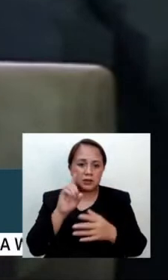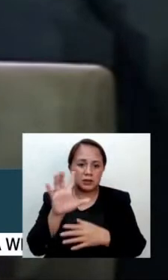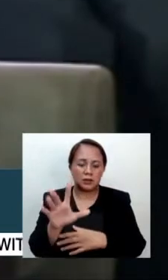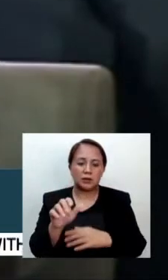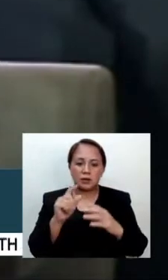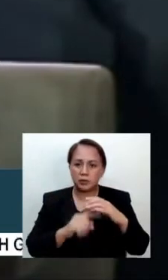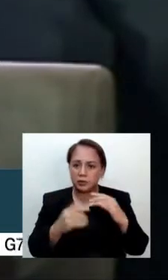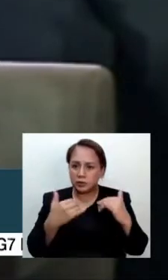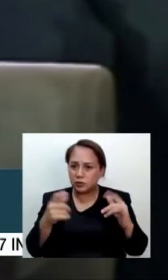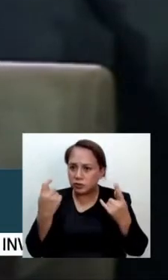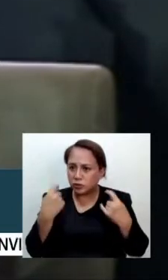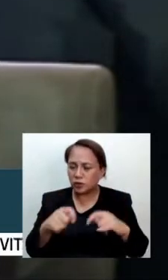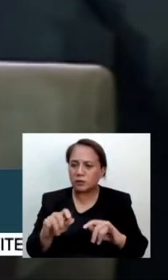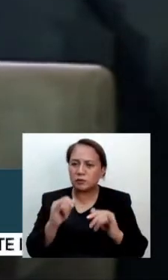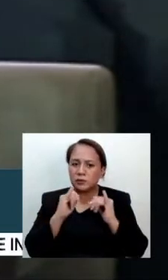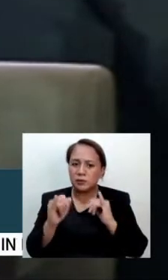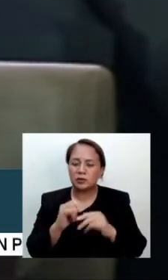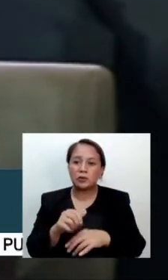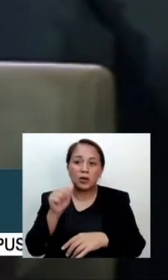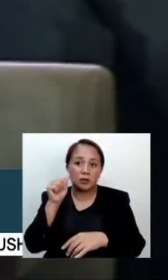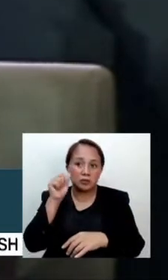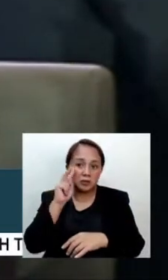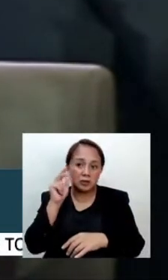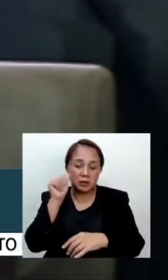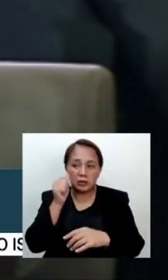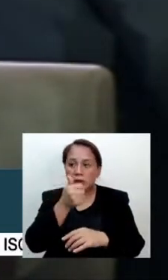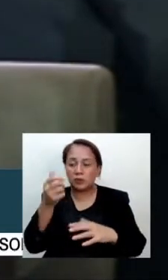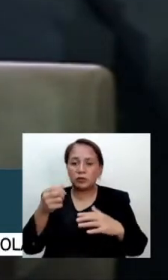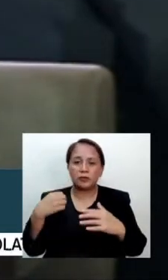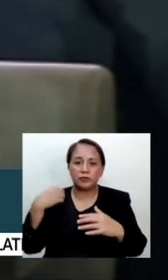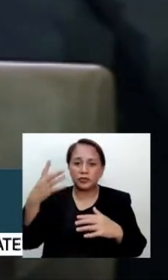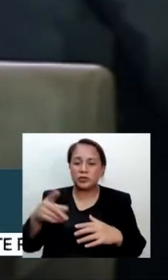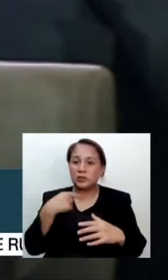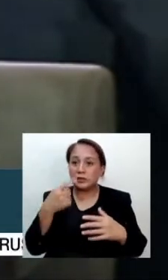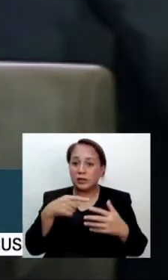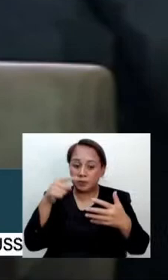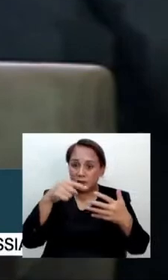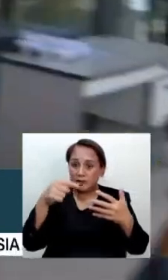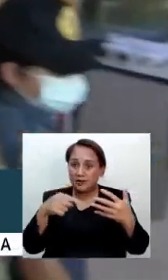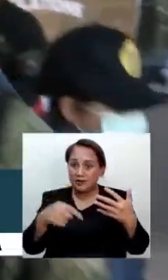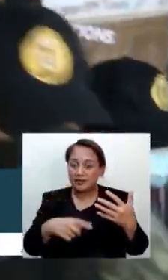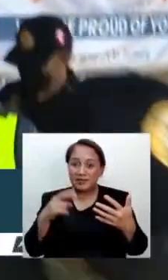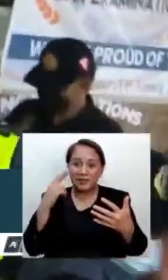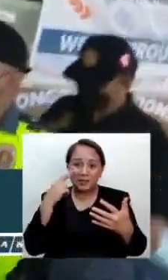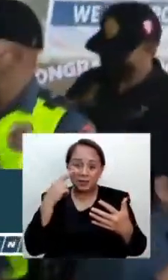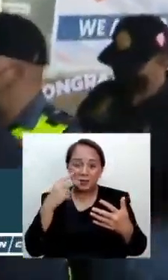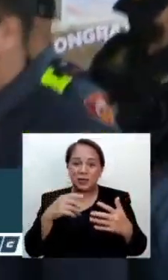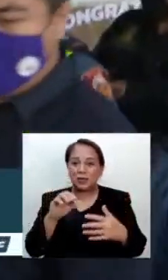still trying to get the side of Aguirre and the other officials Ragos mentioned in his affidavit. Mike Navallo, ABS-CBN